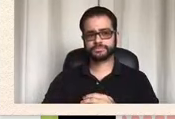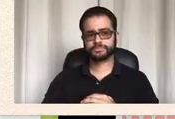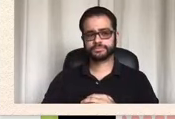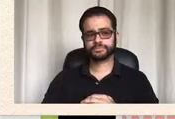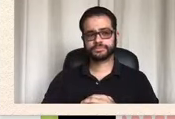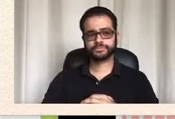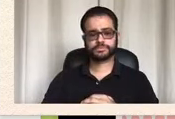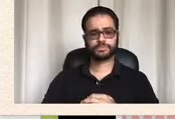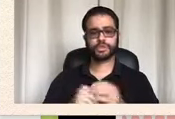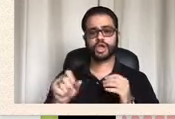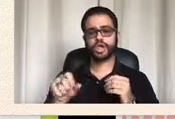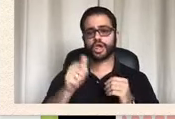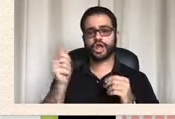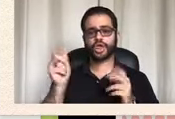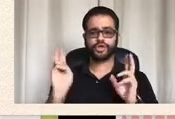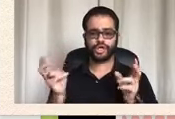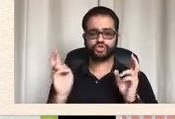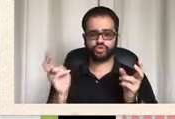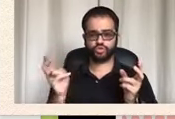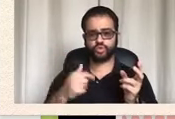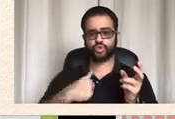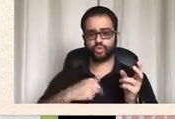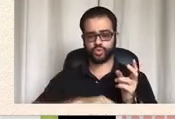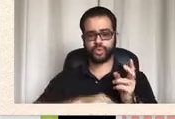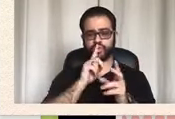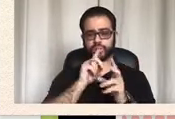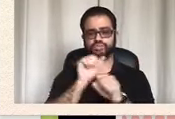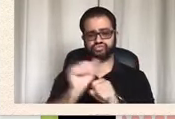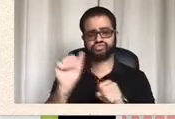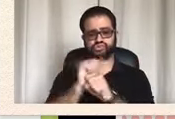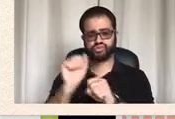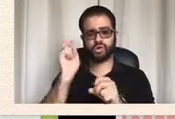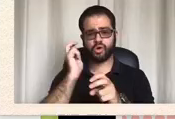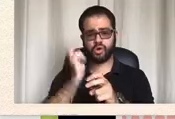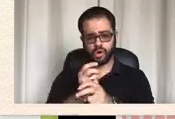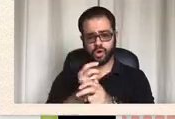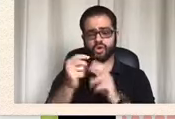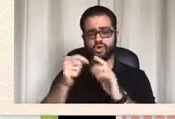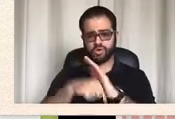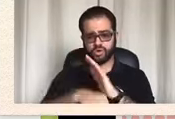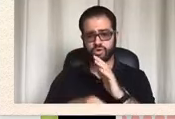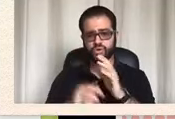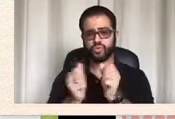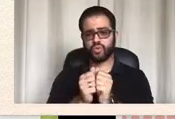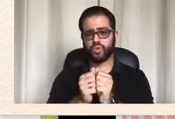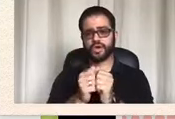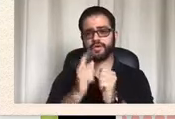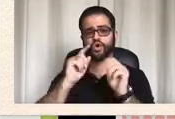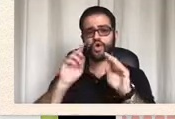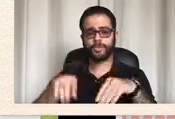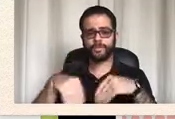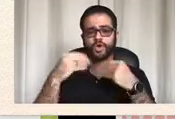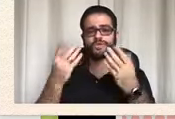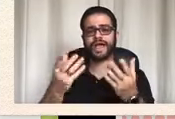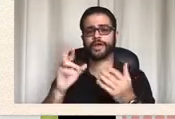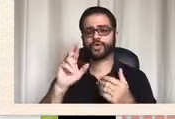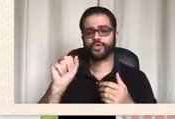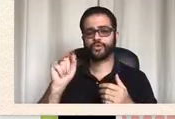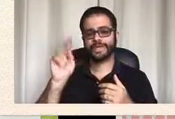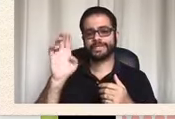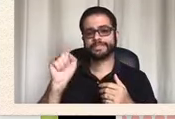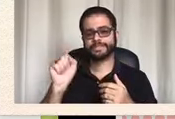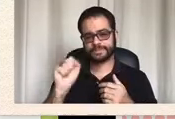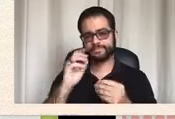issue that we've worked extensively with is provider rates, particularly provider rates of